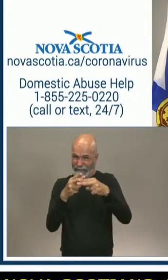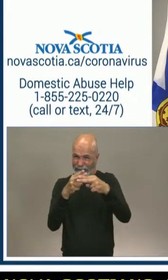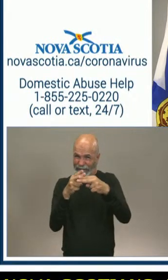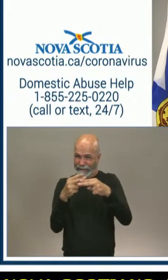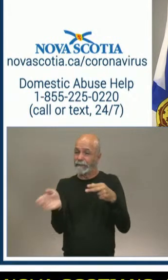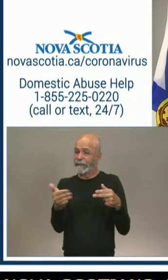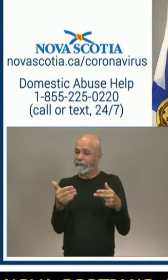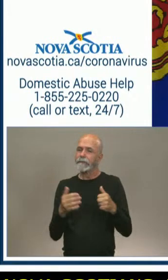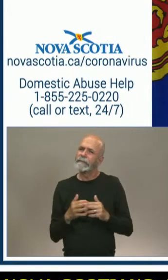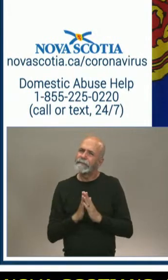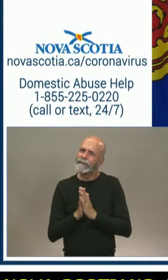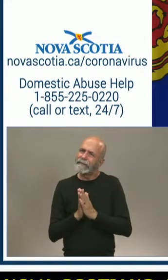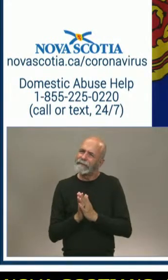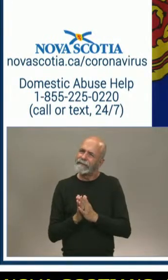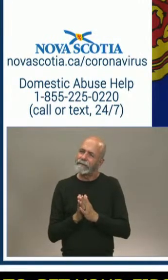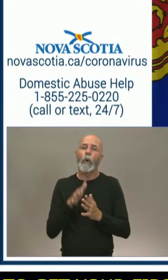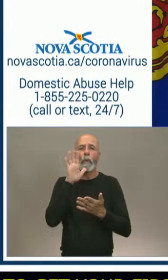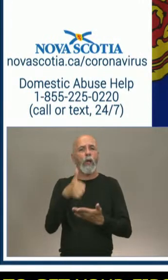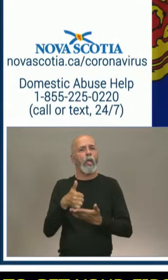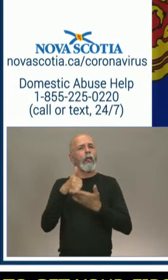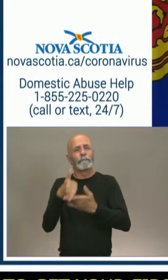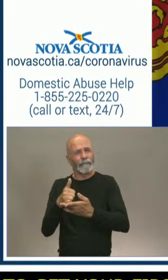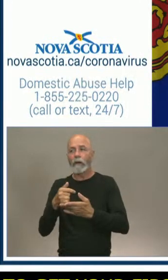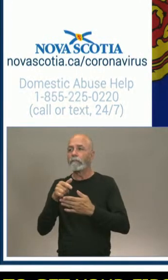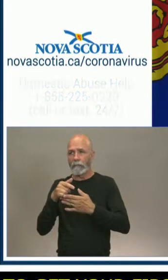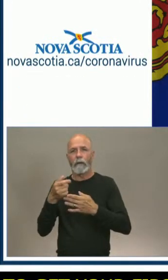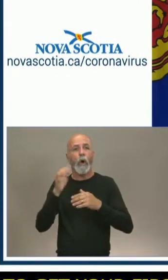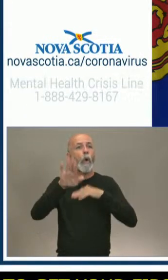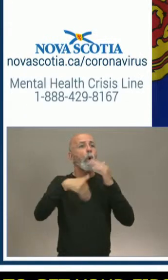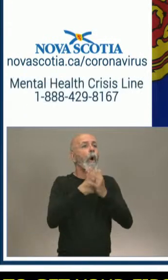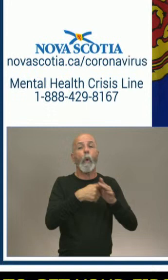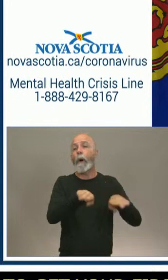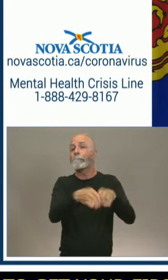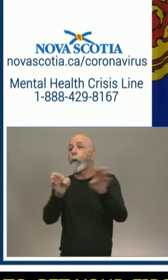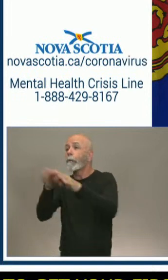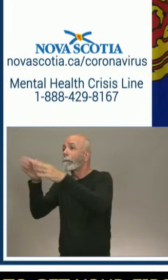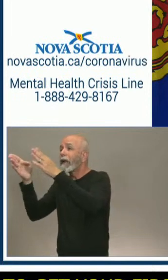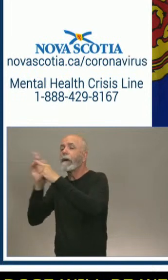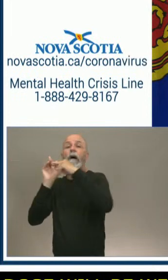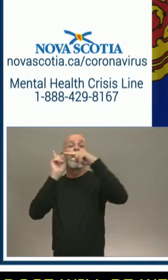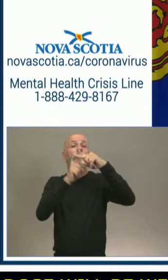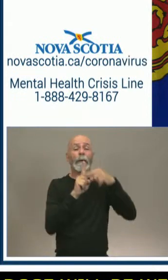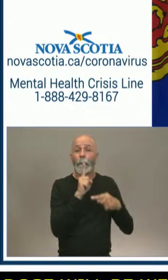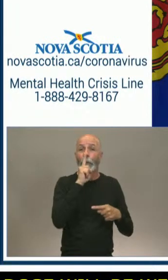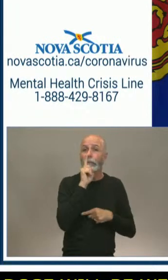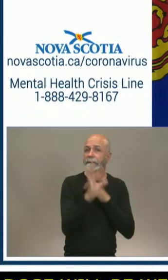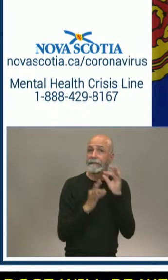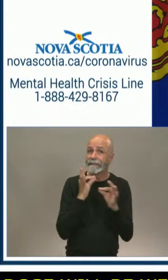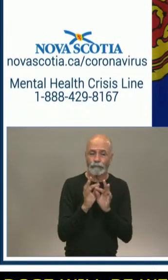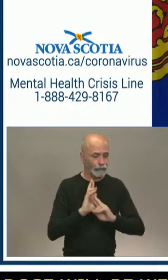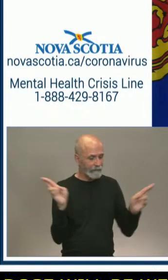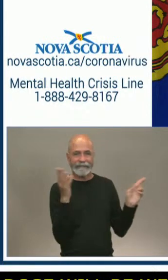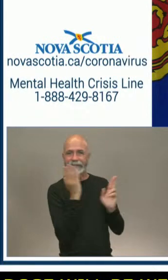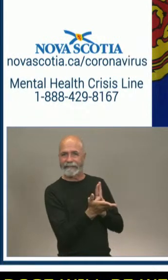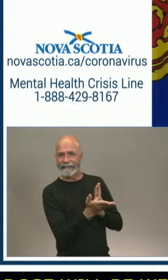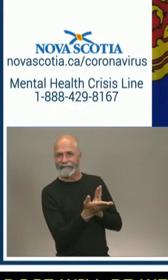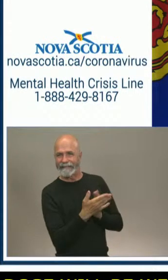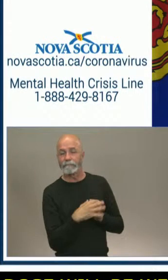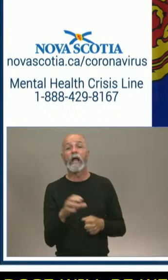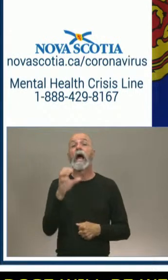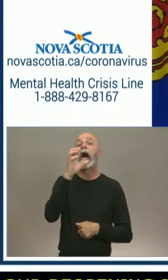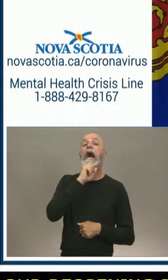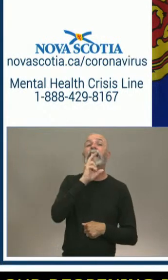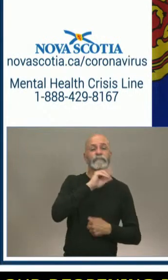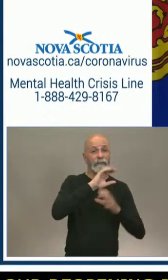help with our reopening plan together with testing. I'd like to see the coverage across all age groups continue to grow as we